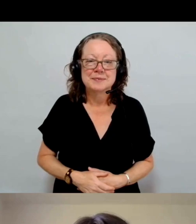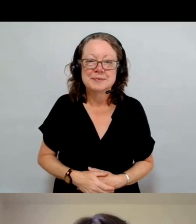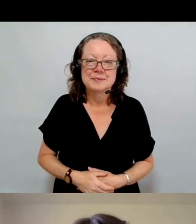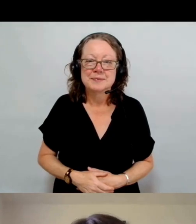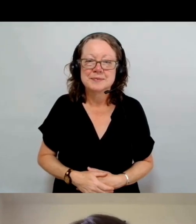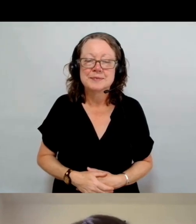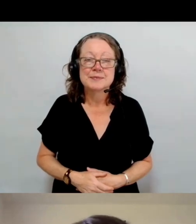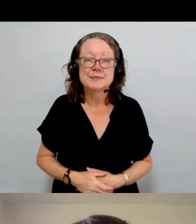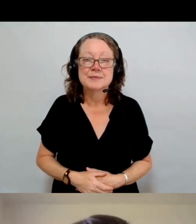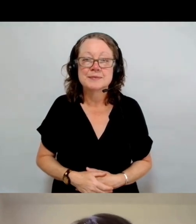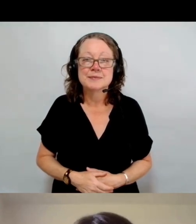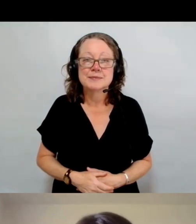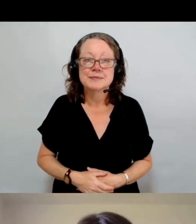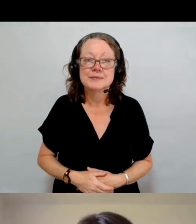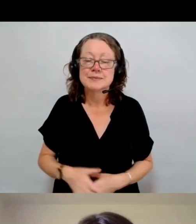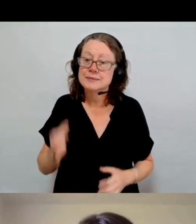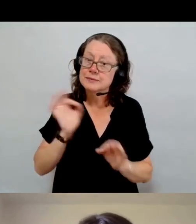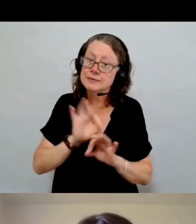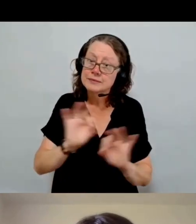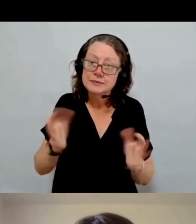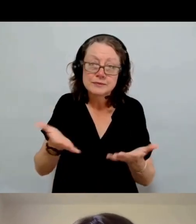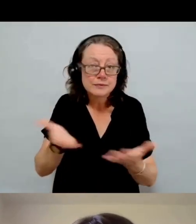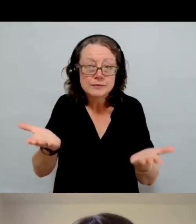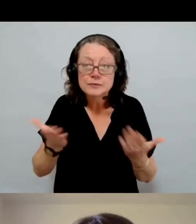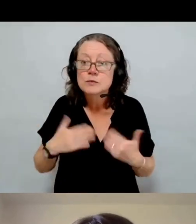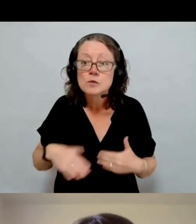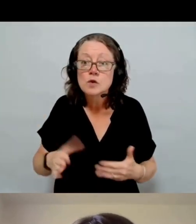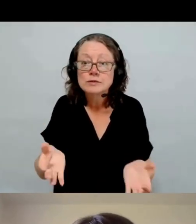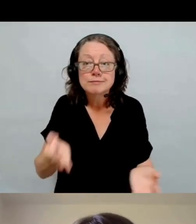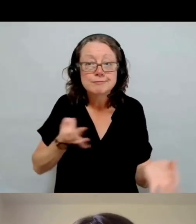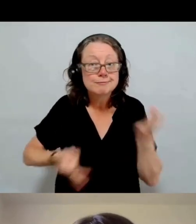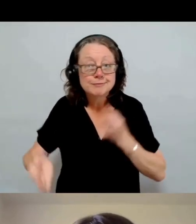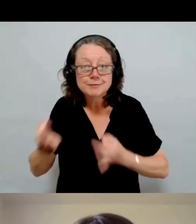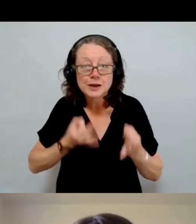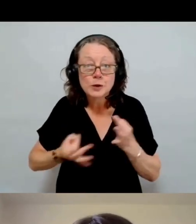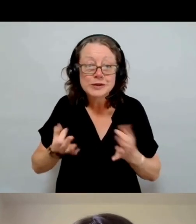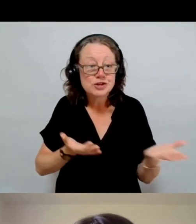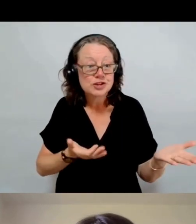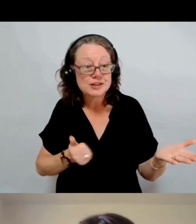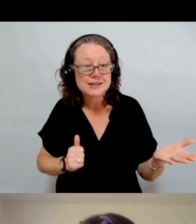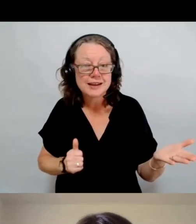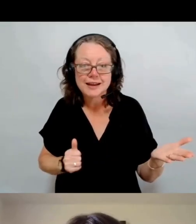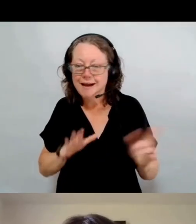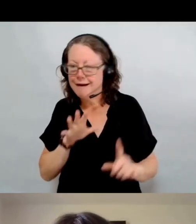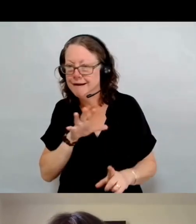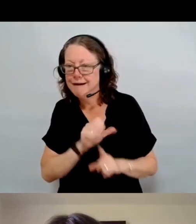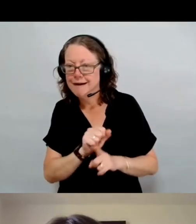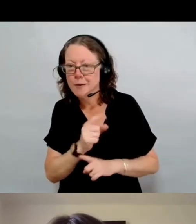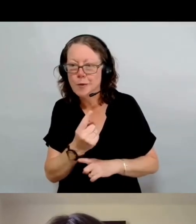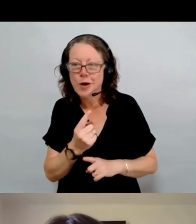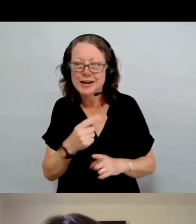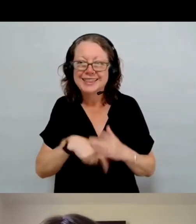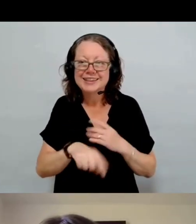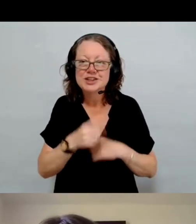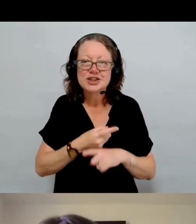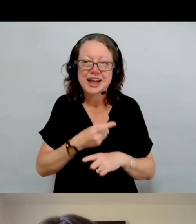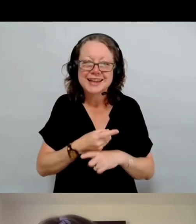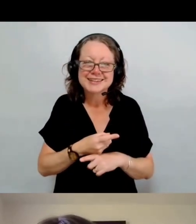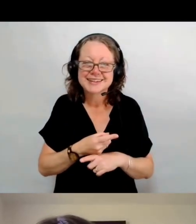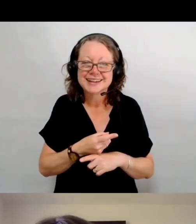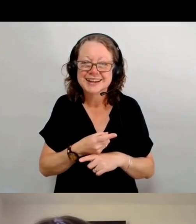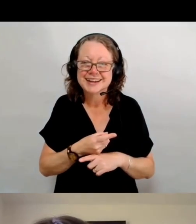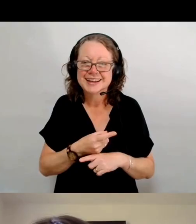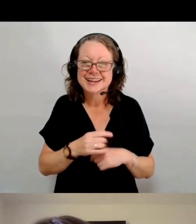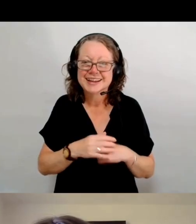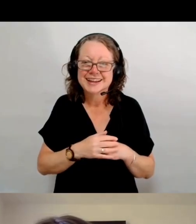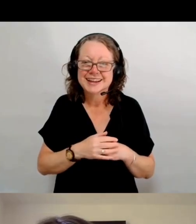Would anybody at this point like to ask any questions for Daniel? There's one in the chat, and I was just going to say